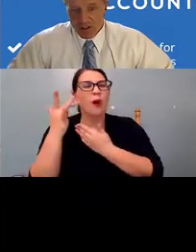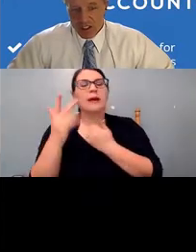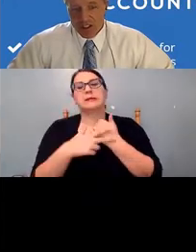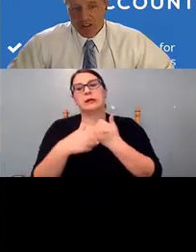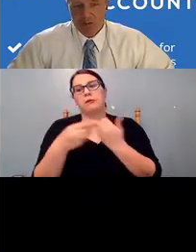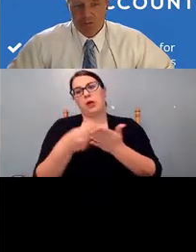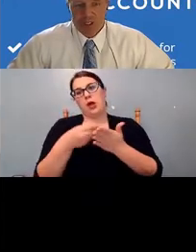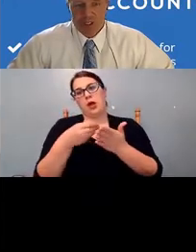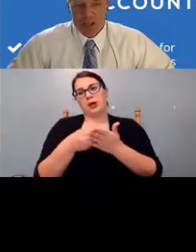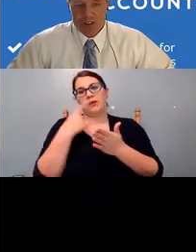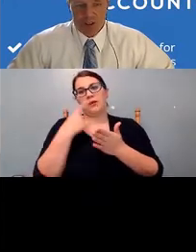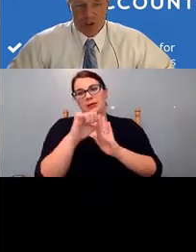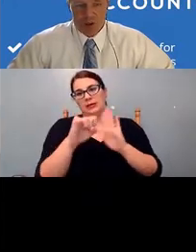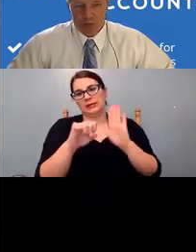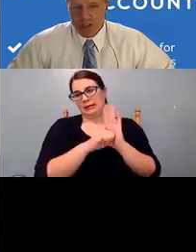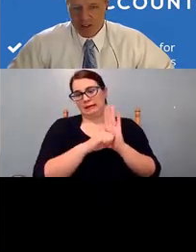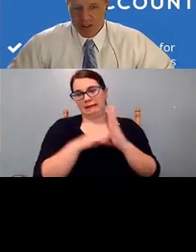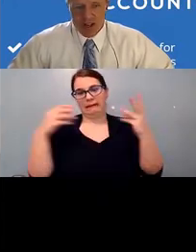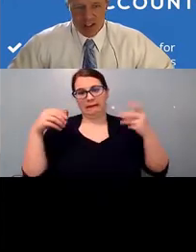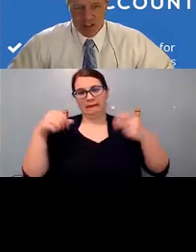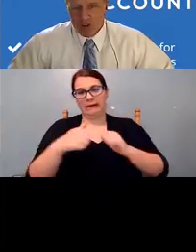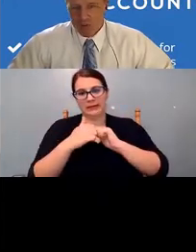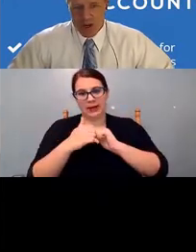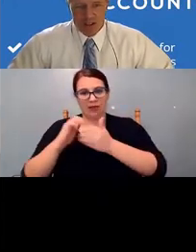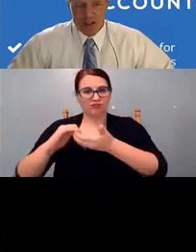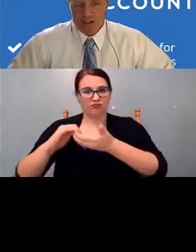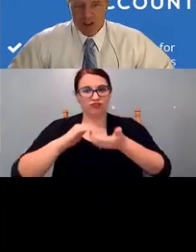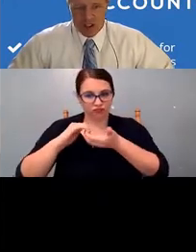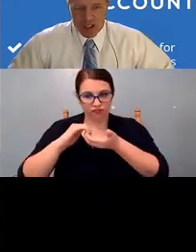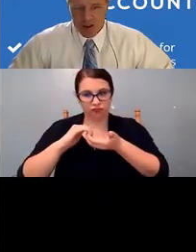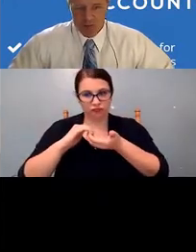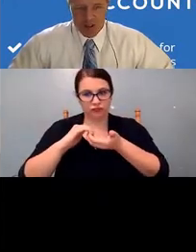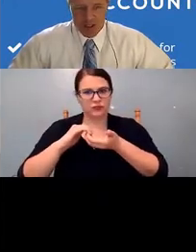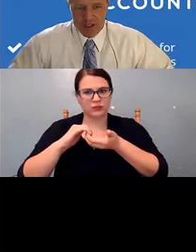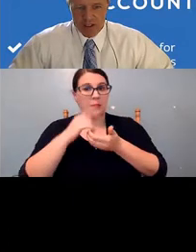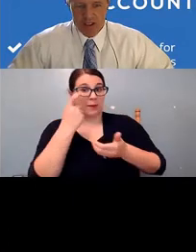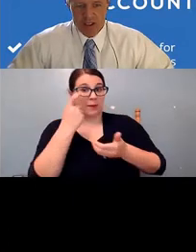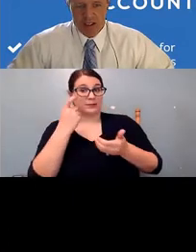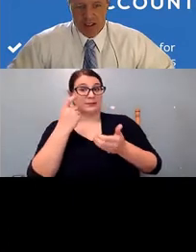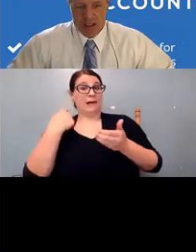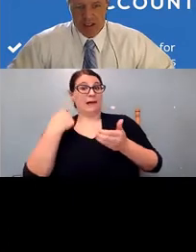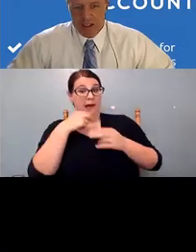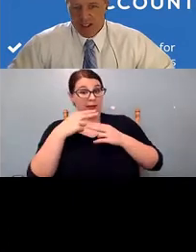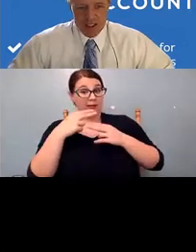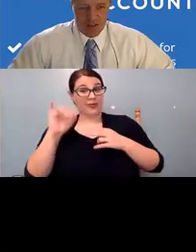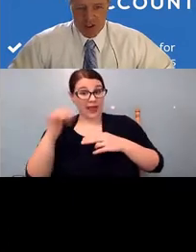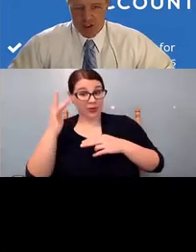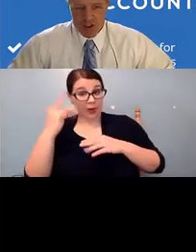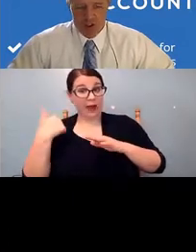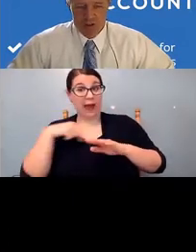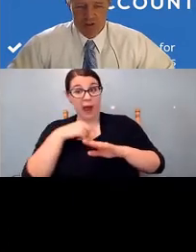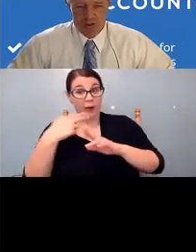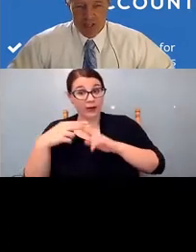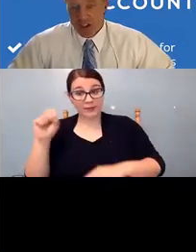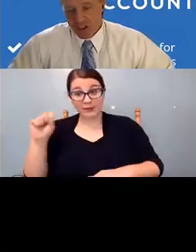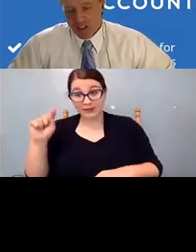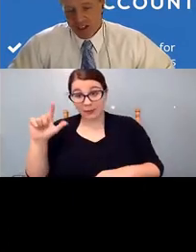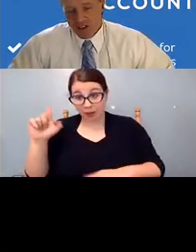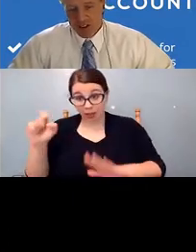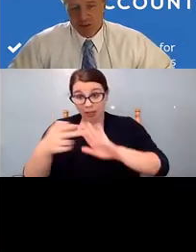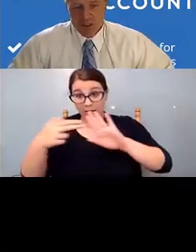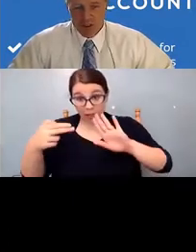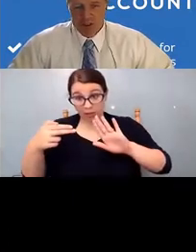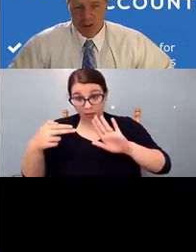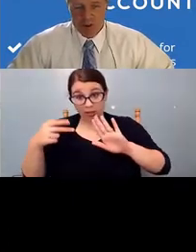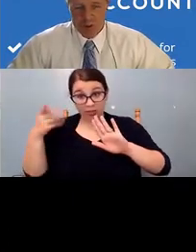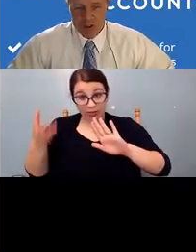the state. And so because of that, it's just branded as our account, but any individual nationally